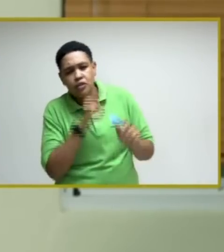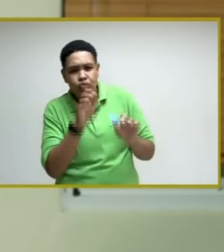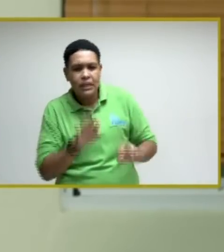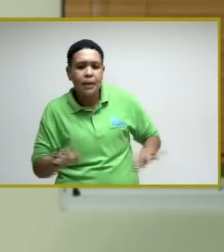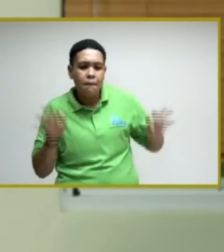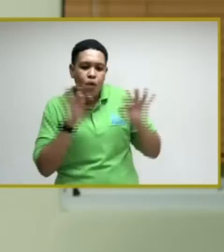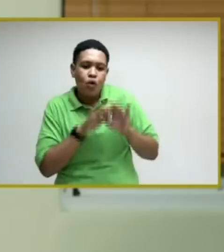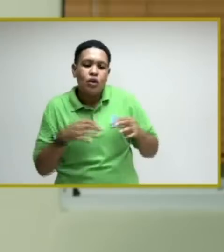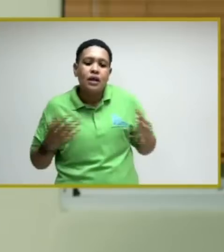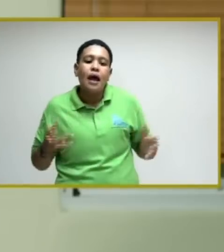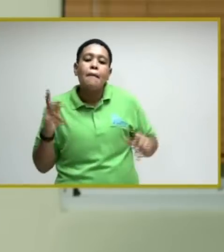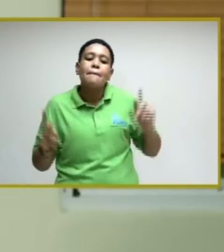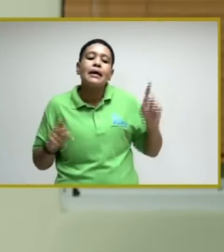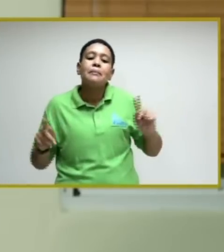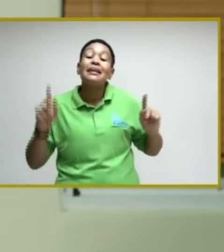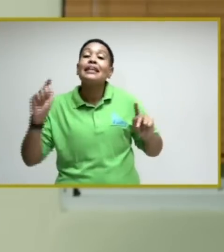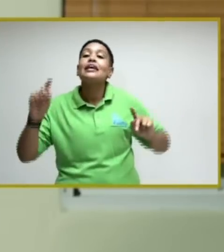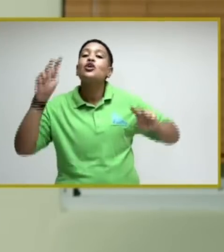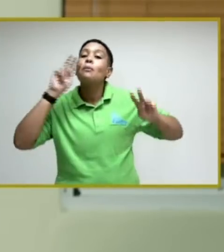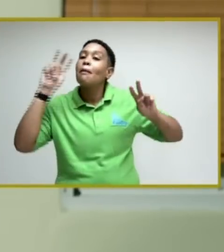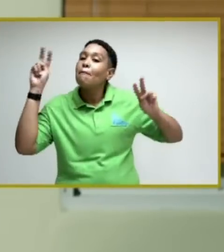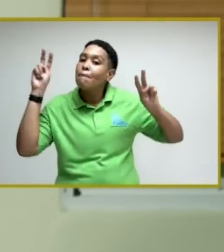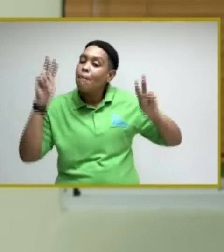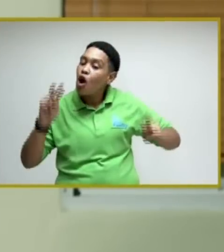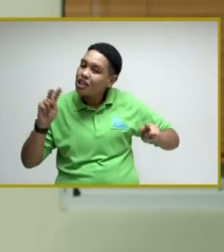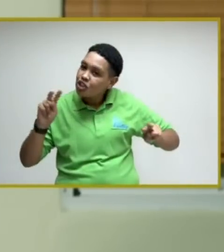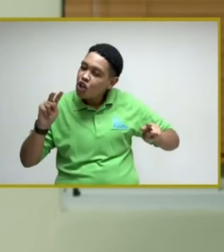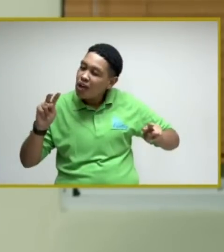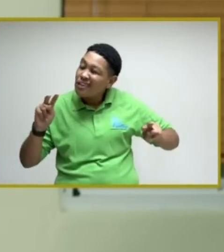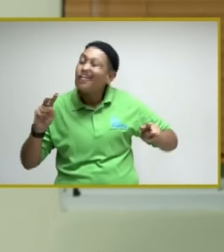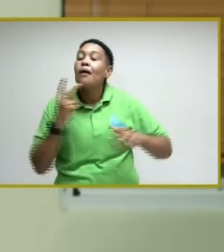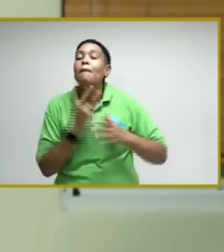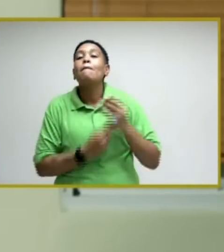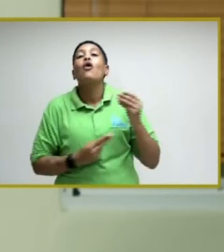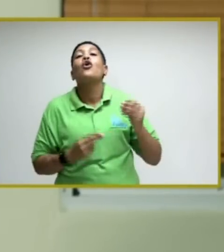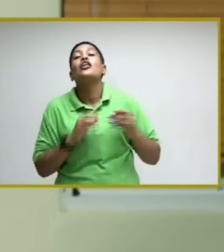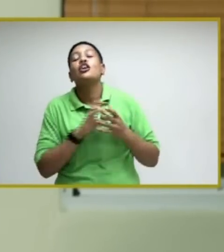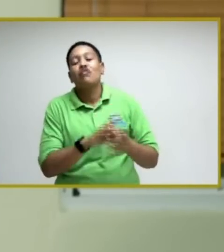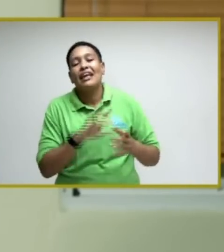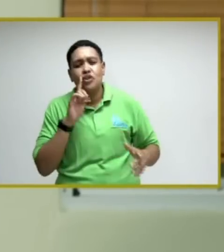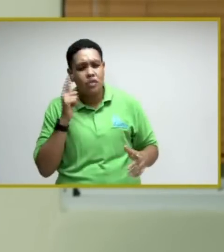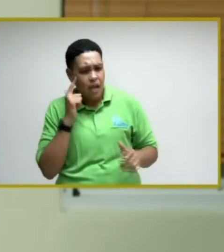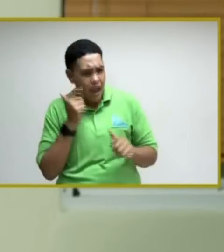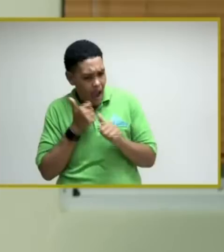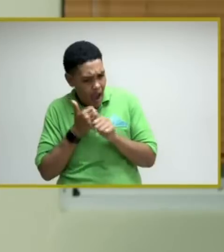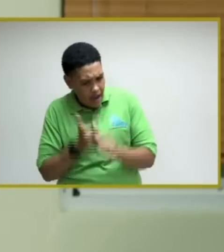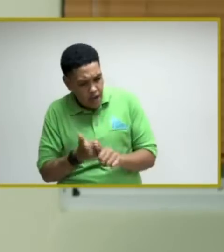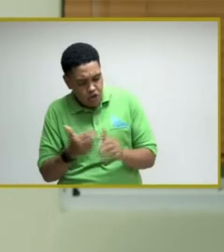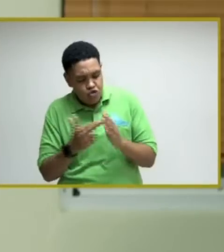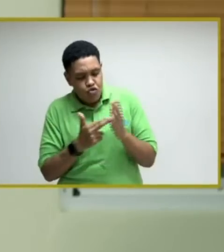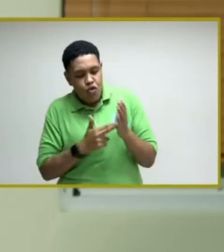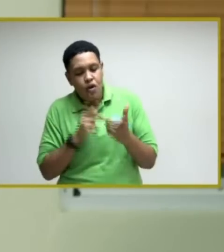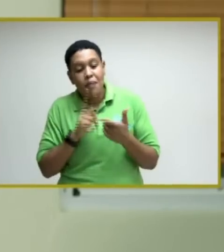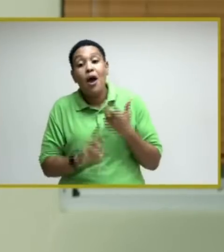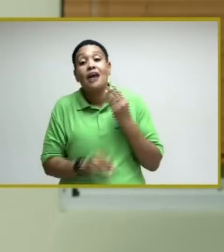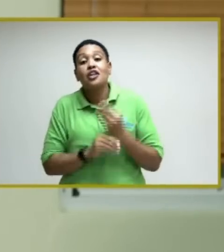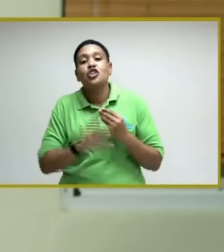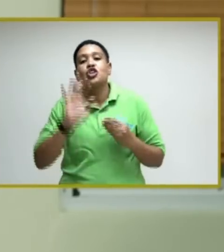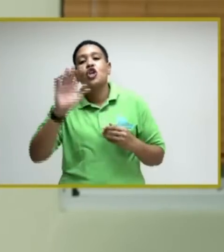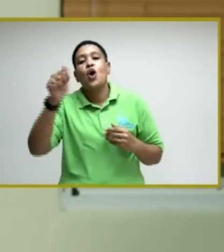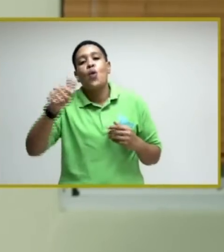important, and persons need to be monitored, both in terms of adhering to the rules and, of course, their own